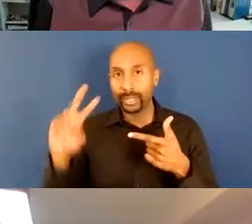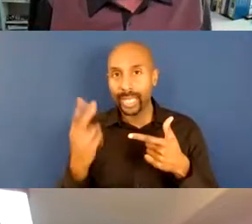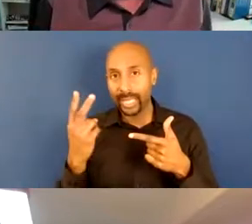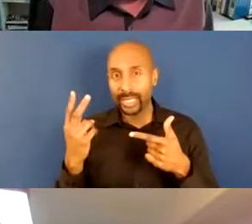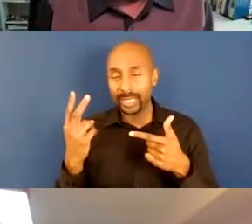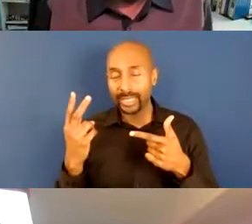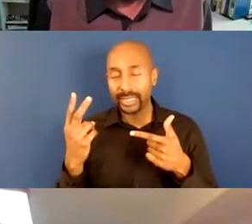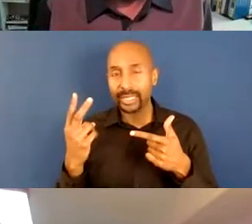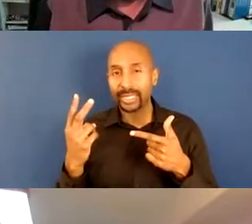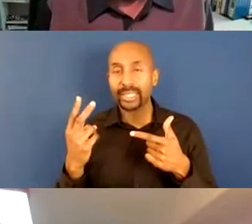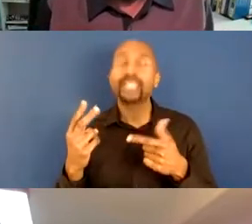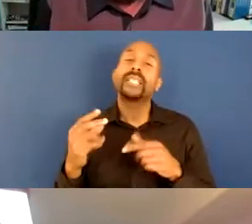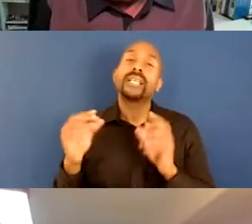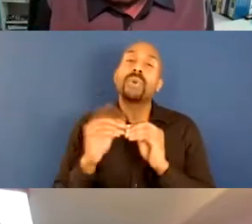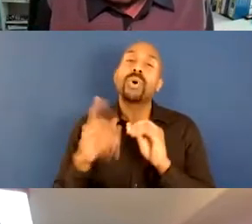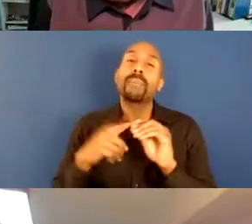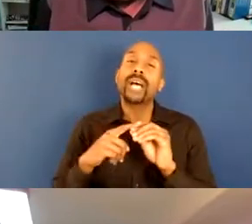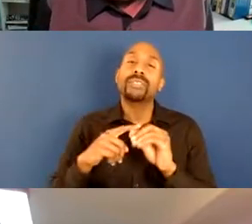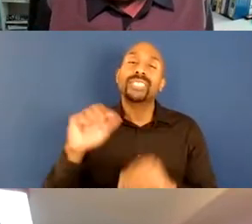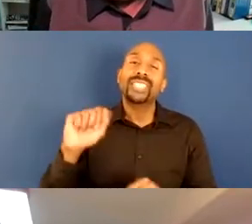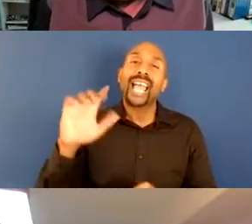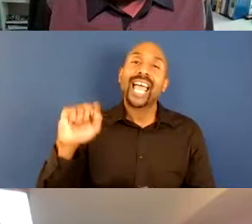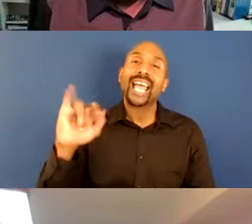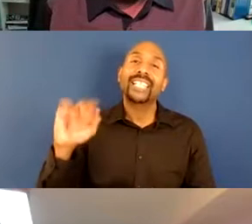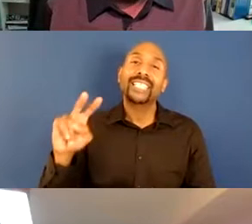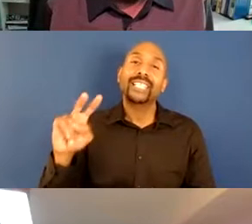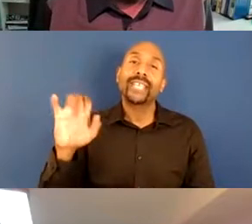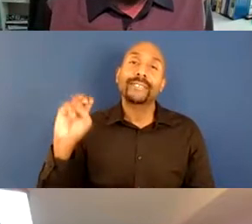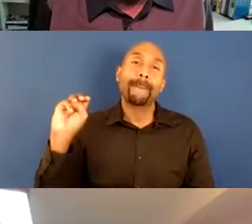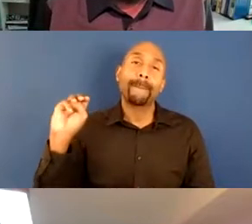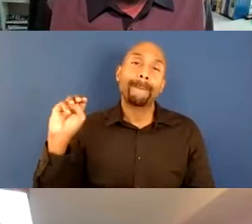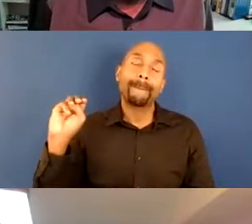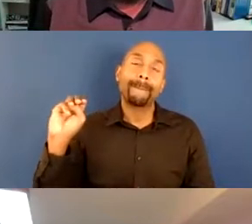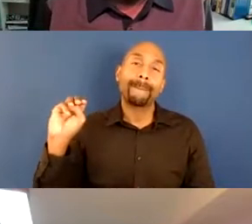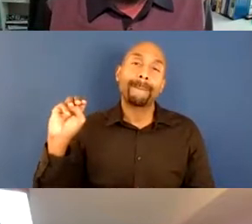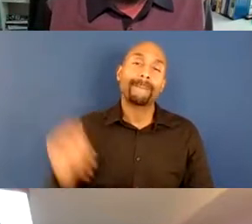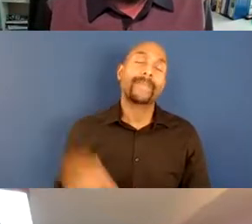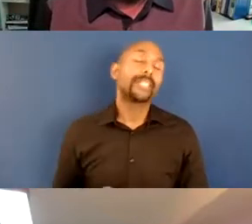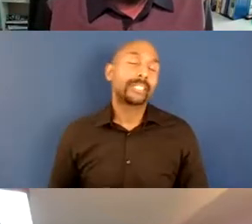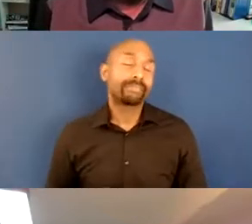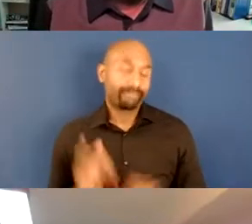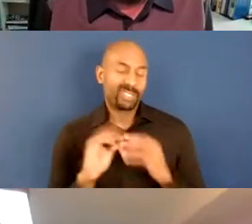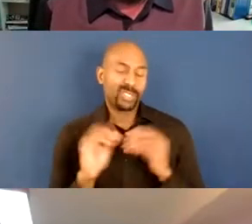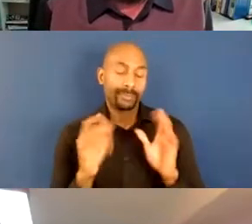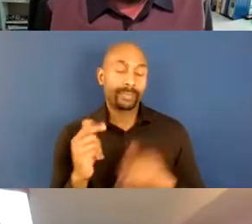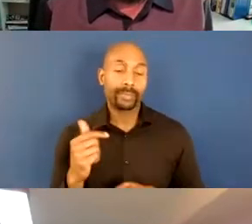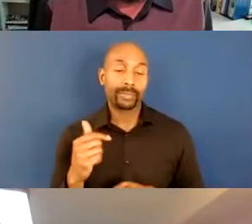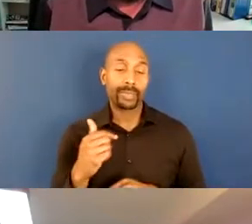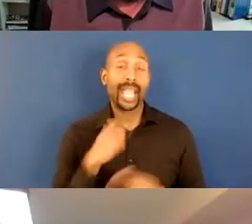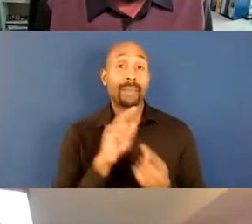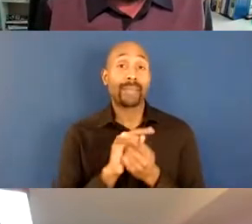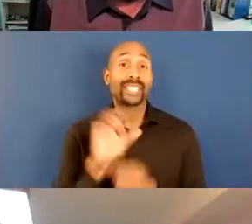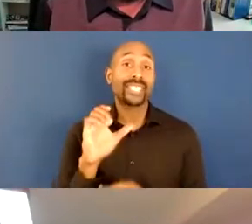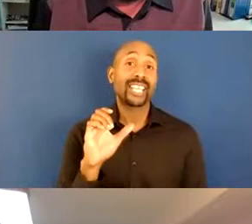it's about activism. You know, I had the great opportunity once of meeting CLR